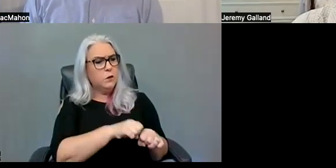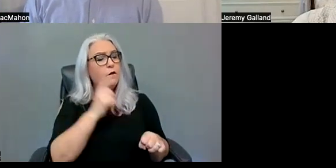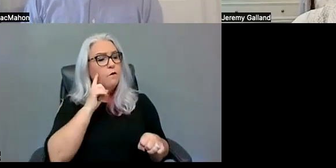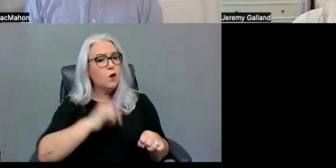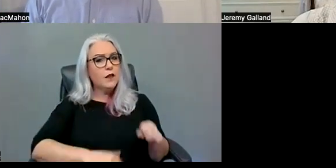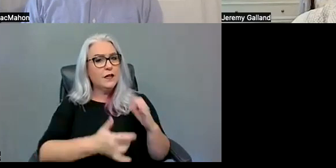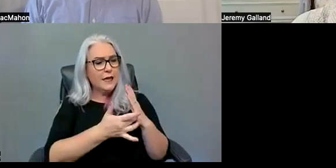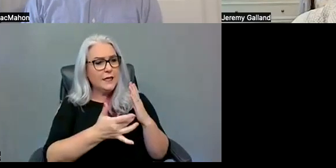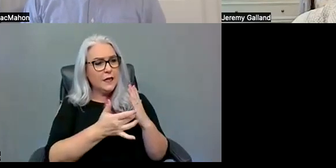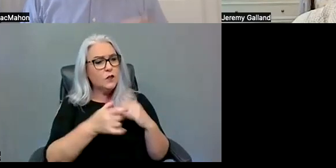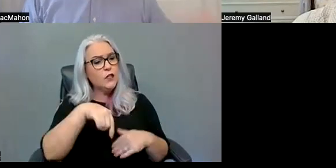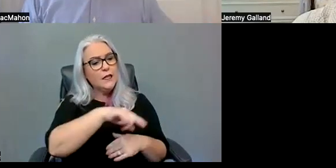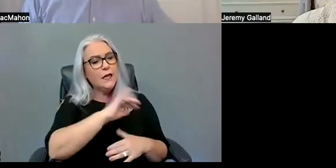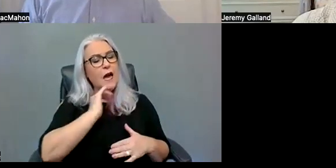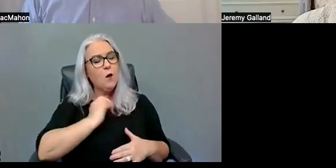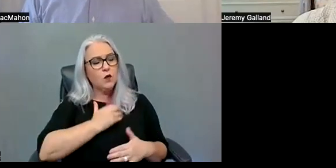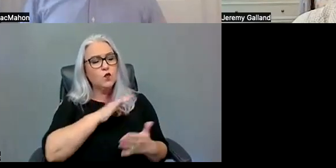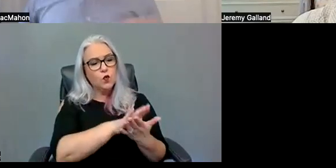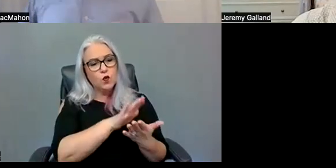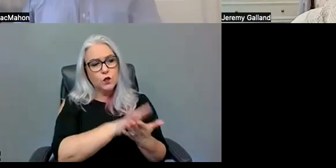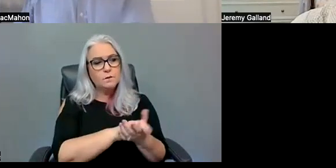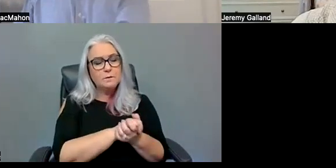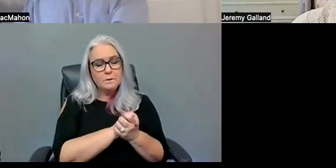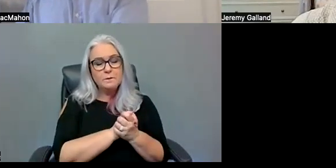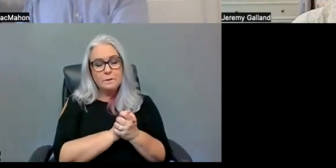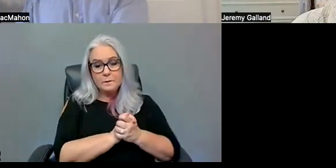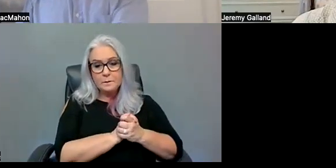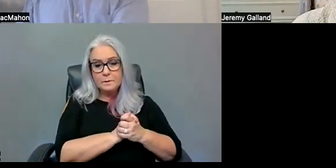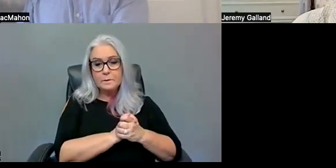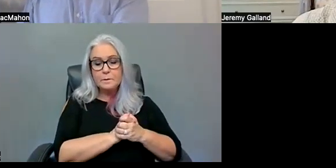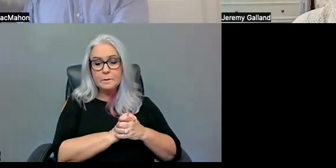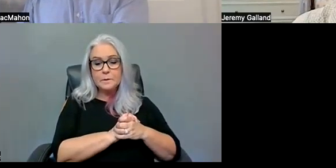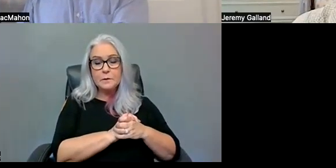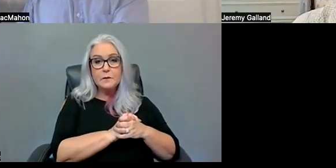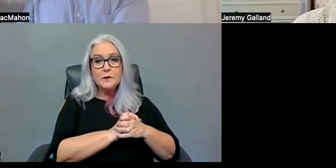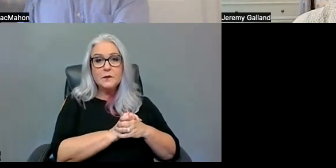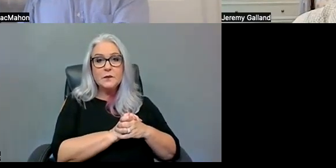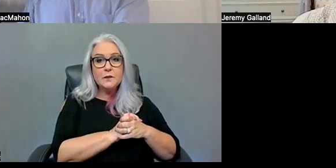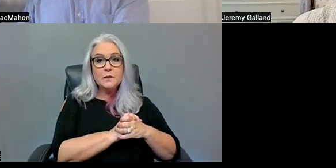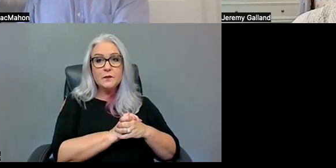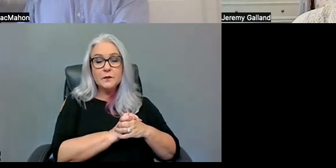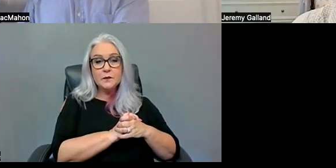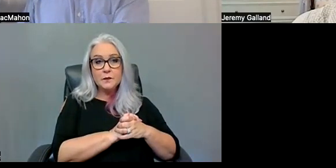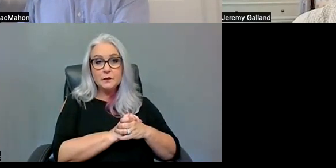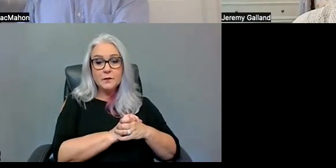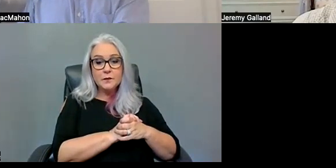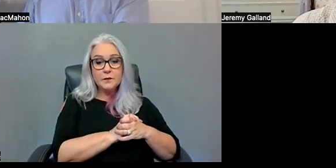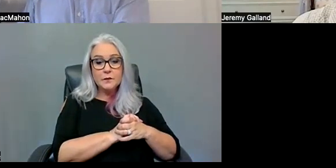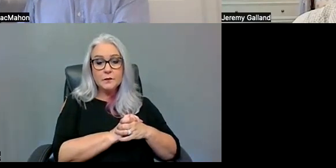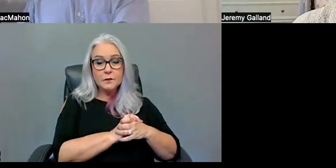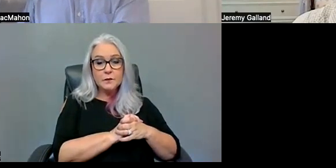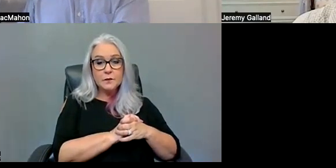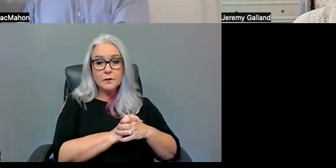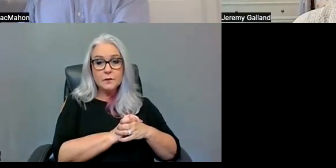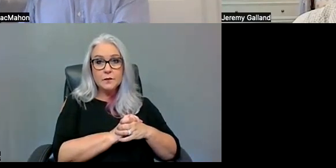Can you Uh, repeat that? Sure thing. What role do you think the school board plays in optimizing how technology is used in each